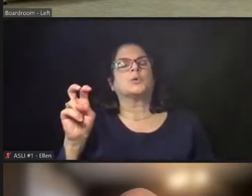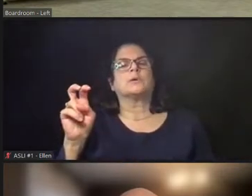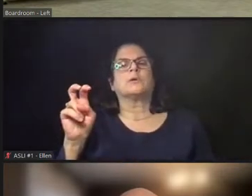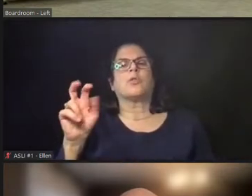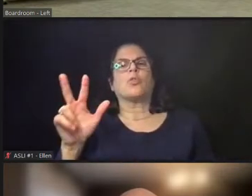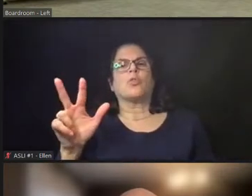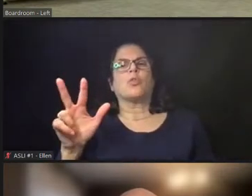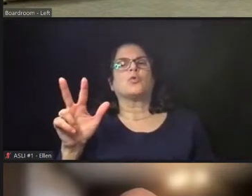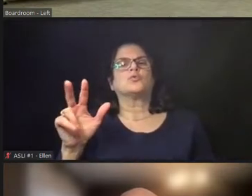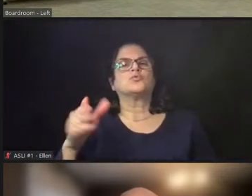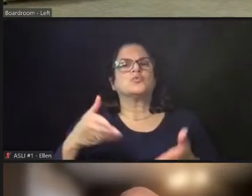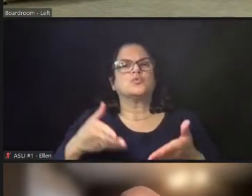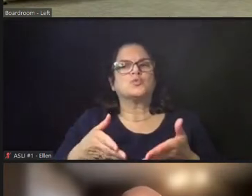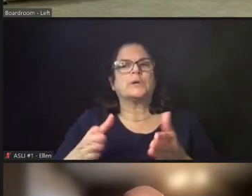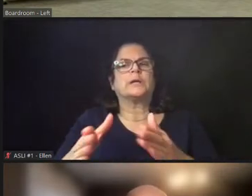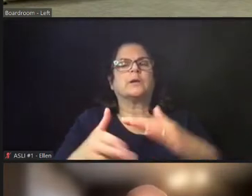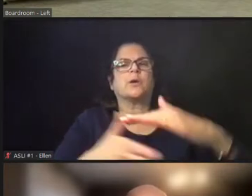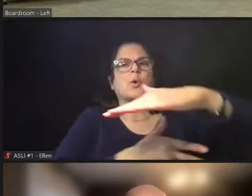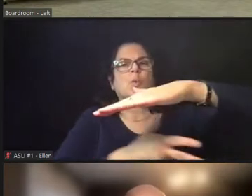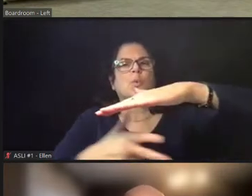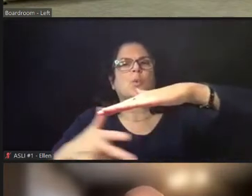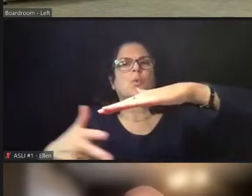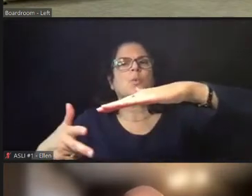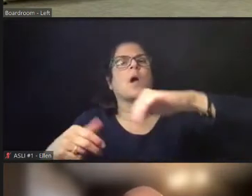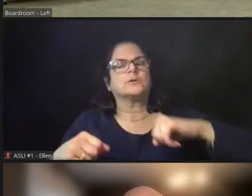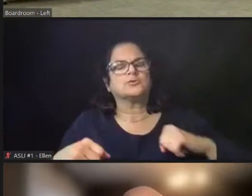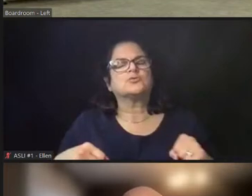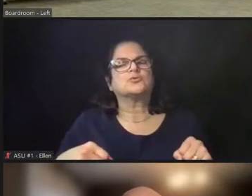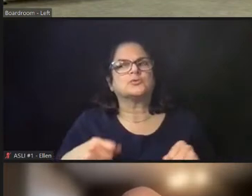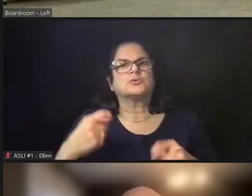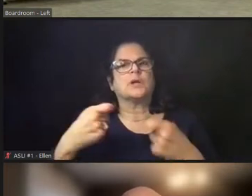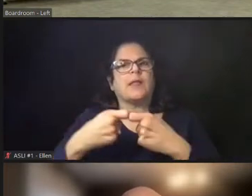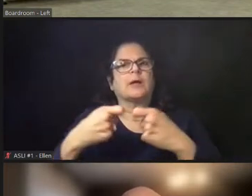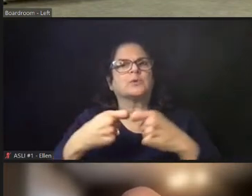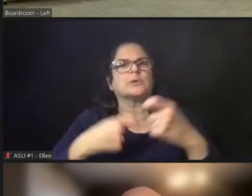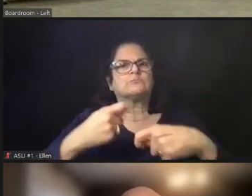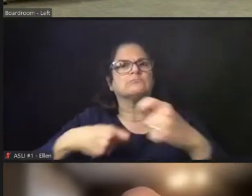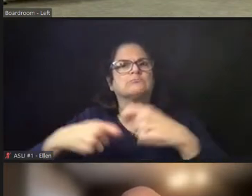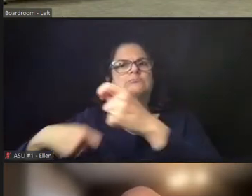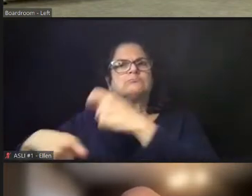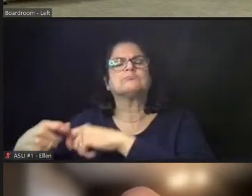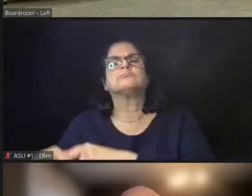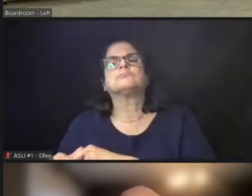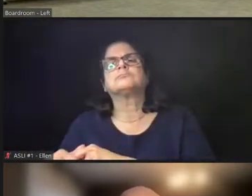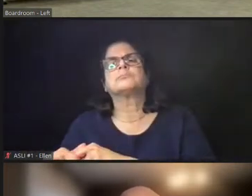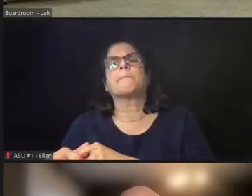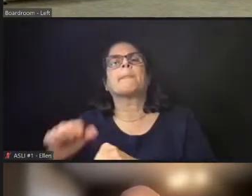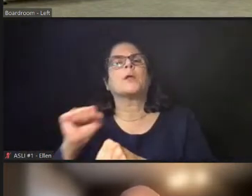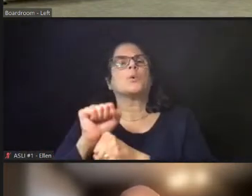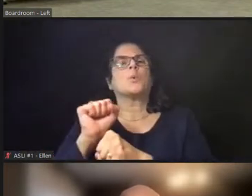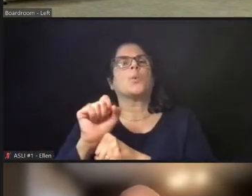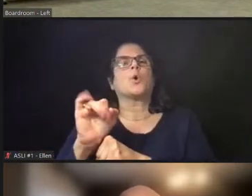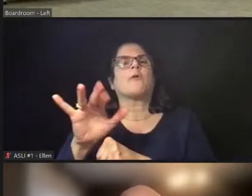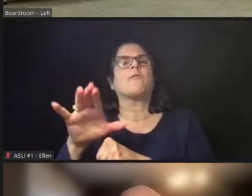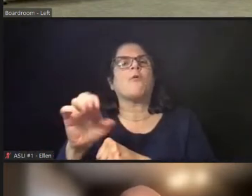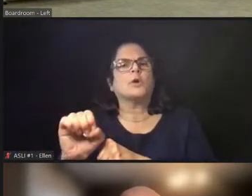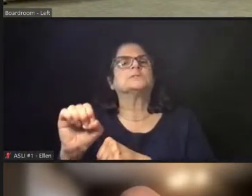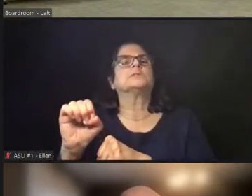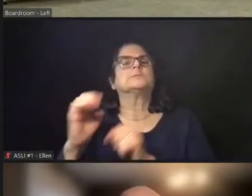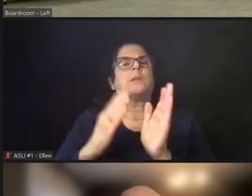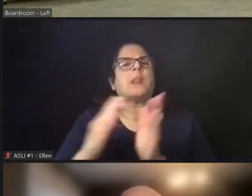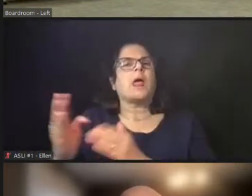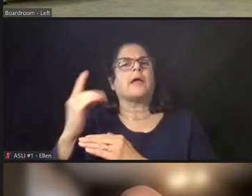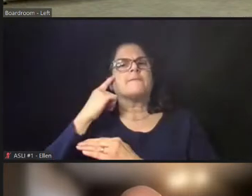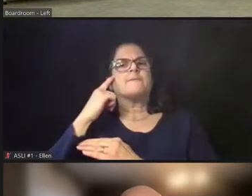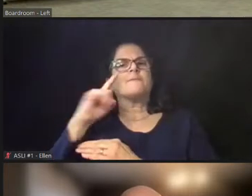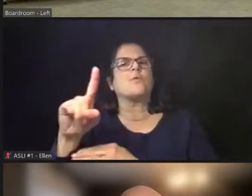electrification implementation project, and $1.5 million for the implementation of a workforce development plan for Red Line Extension.